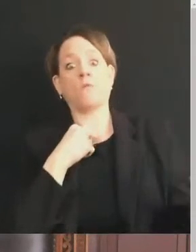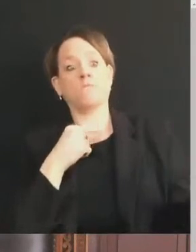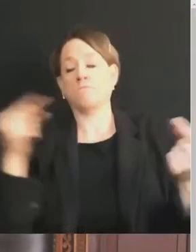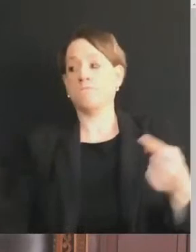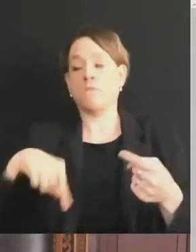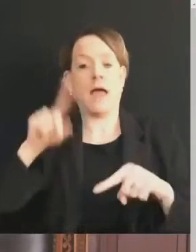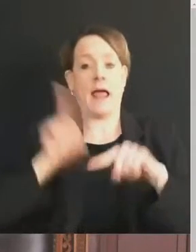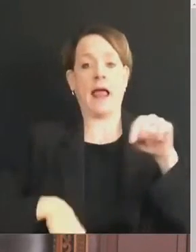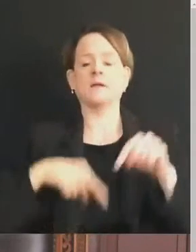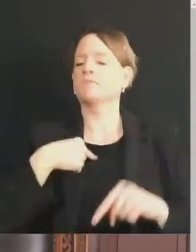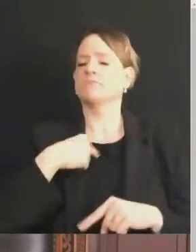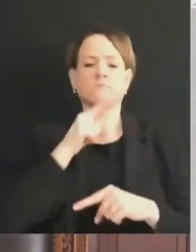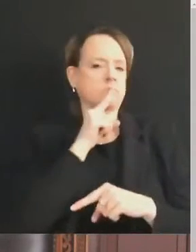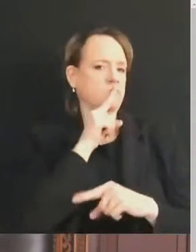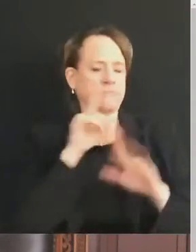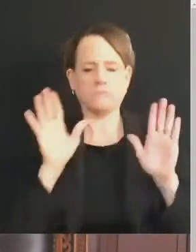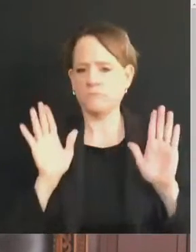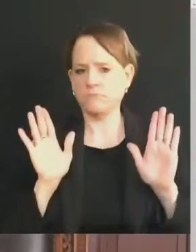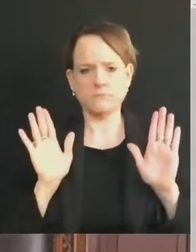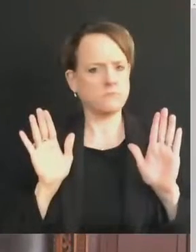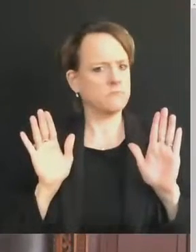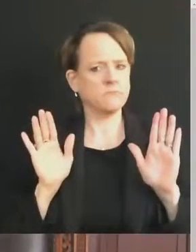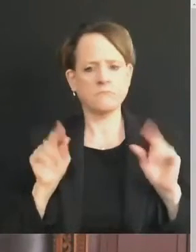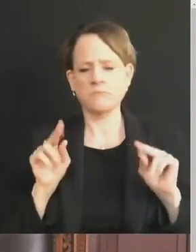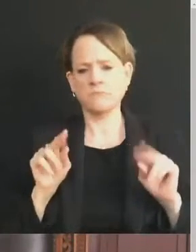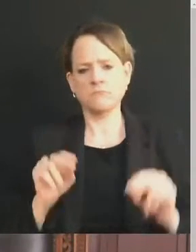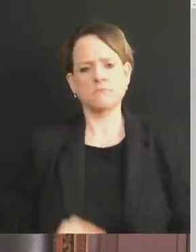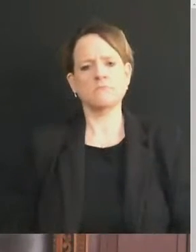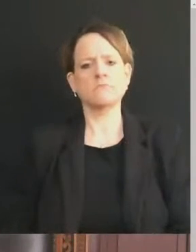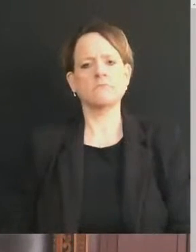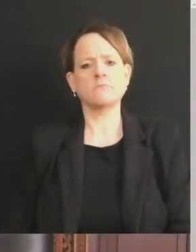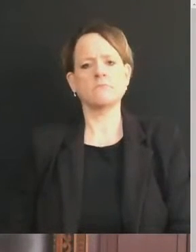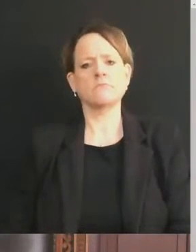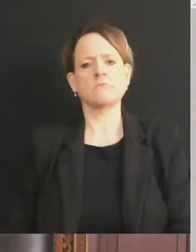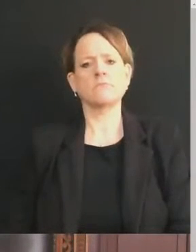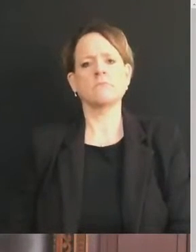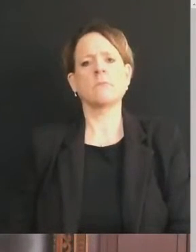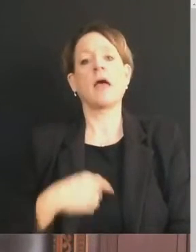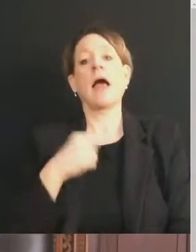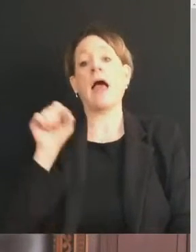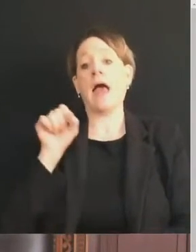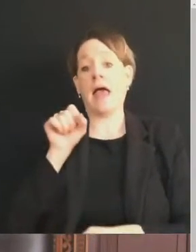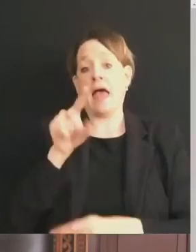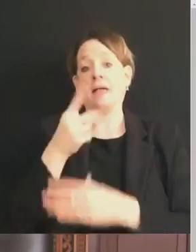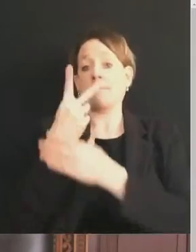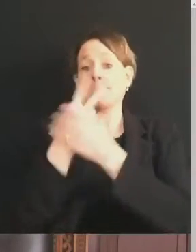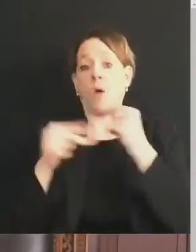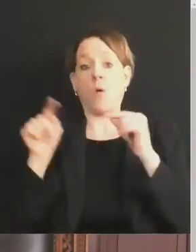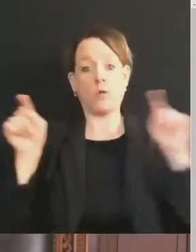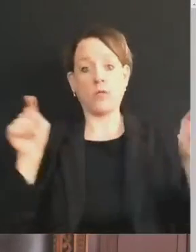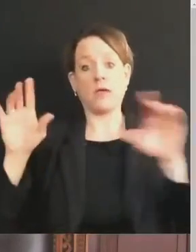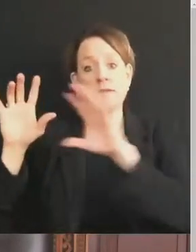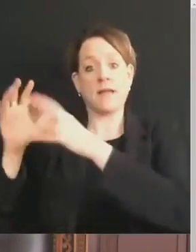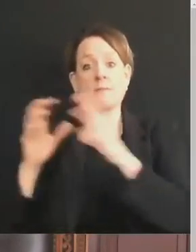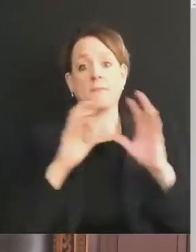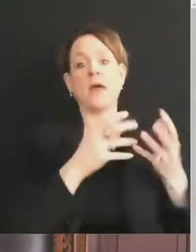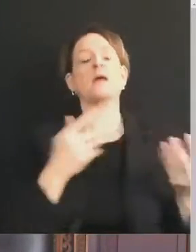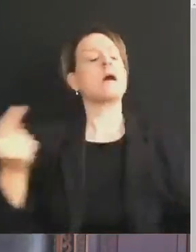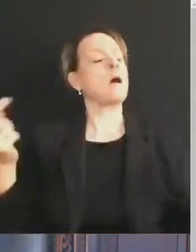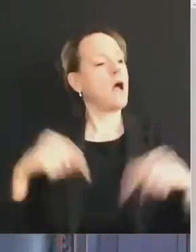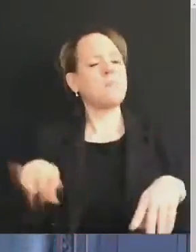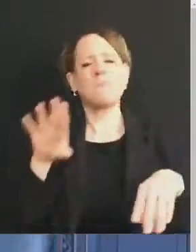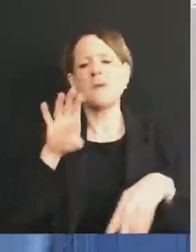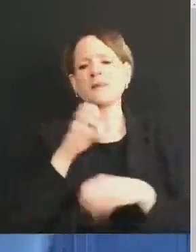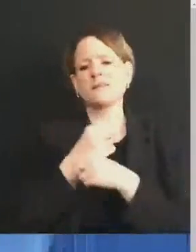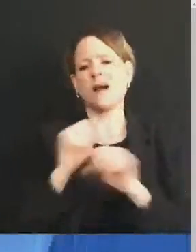are and coming to these events are safe. Pretty simple. Thank you, Stephanie. Now